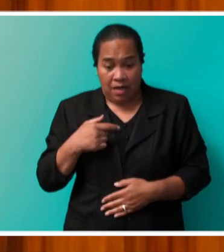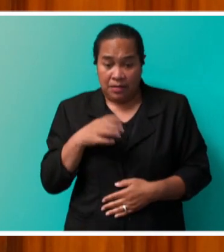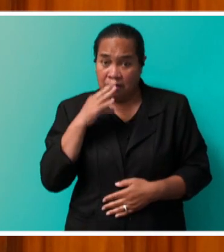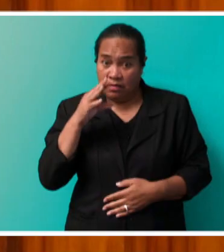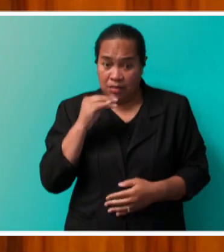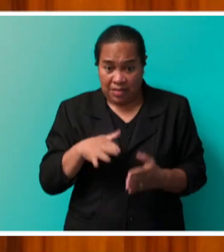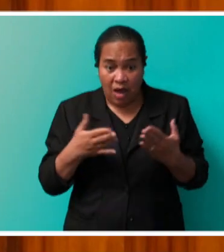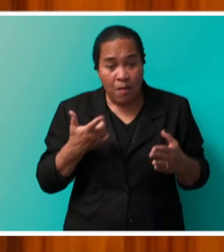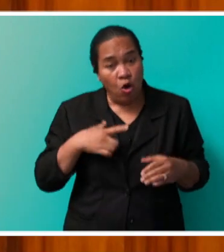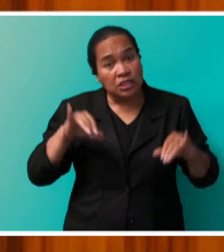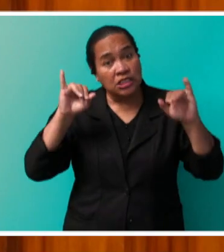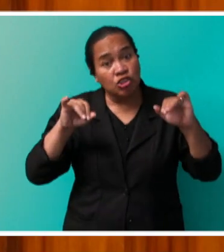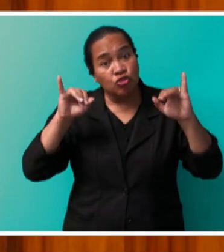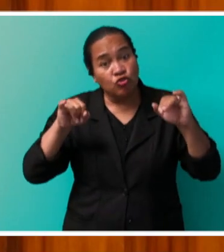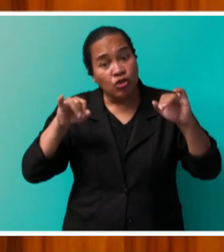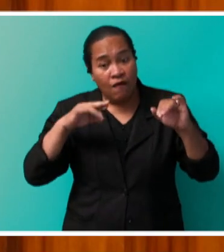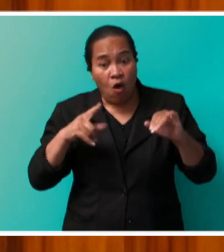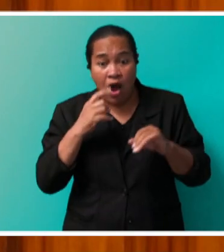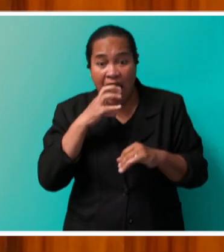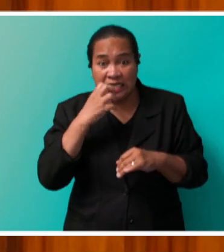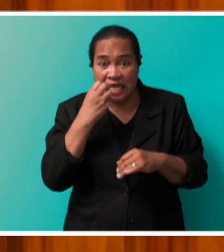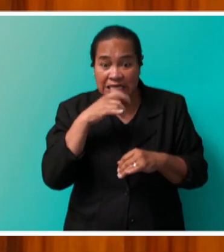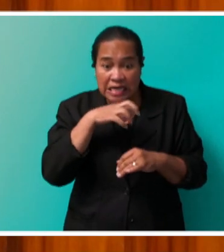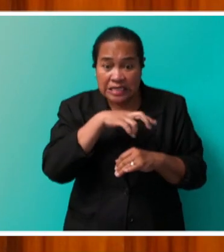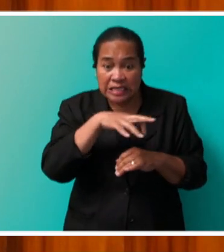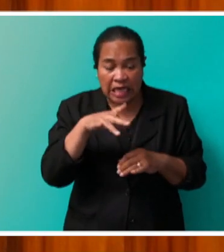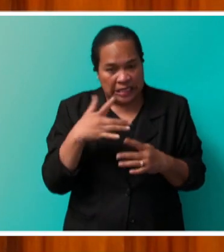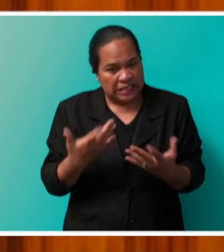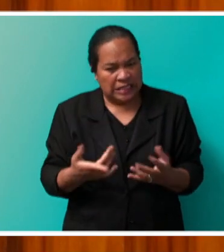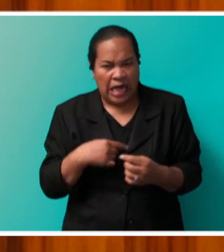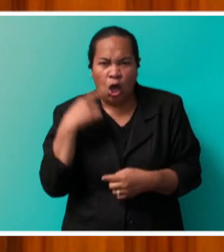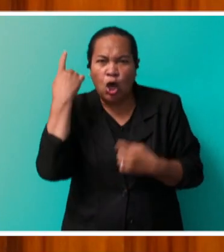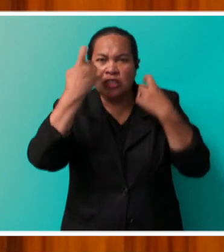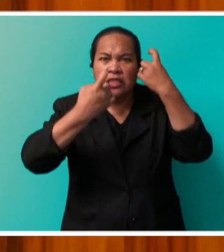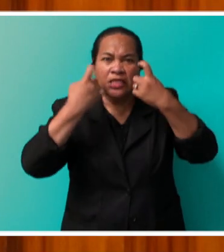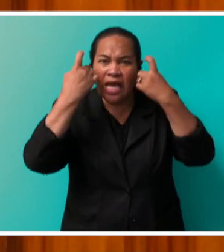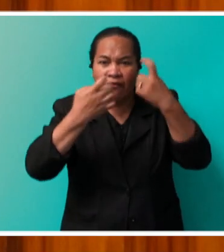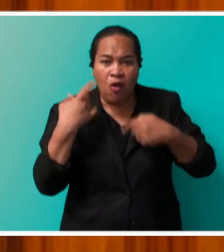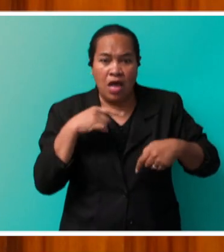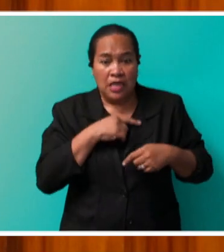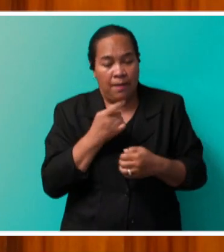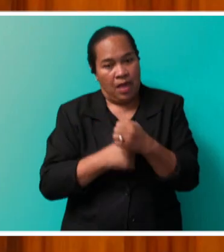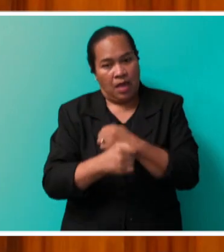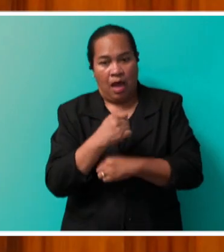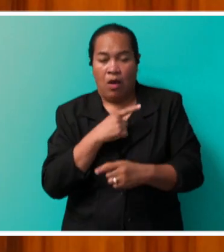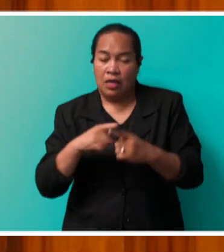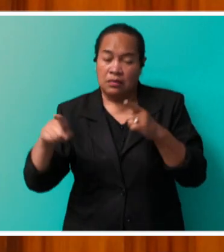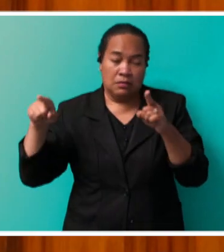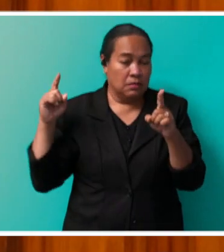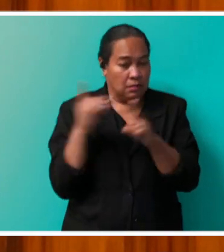statement because the issue of termite infestation on timber is a cause of concern and has become one of the critical